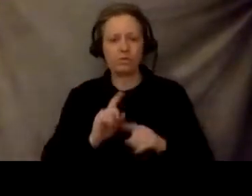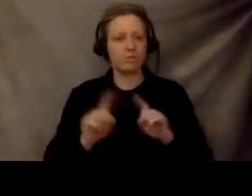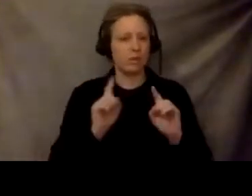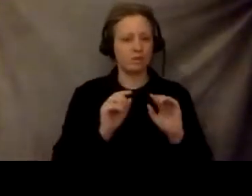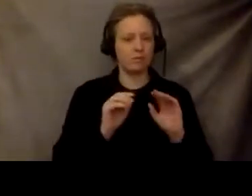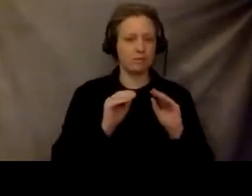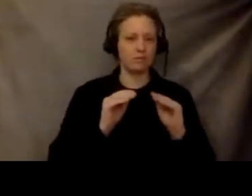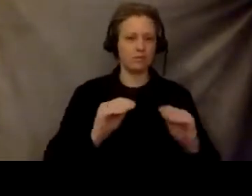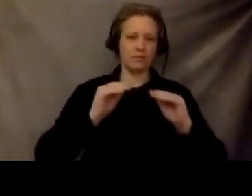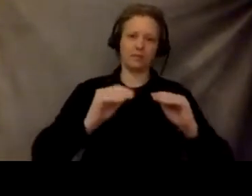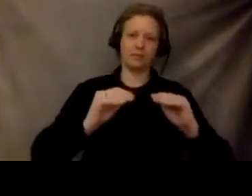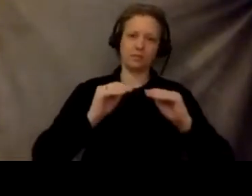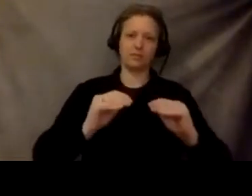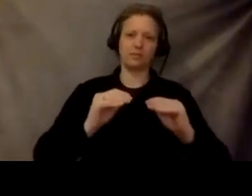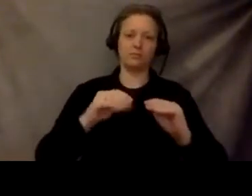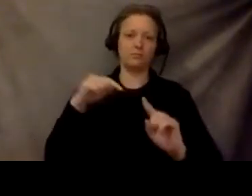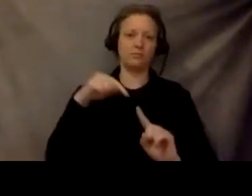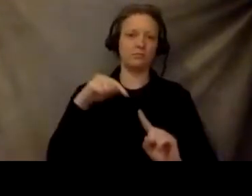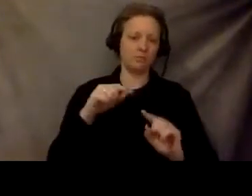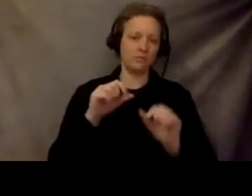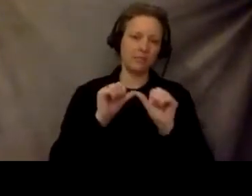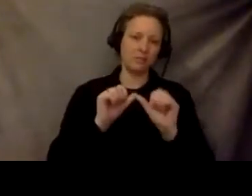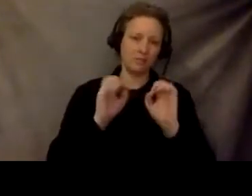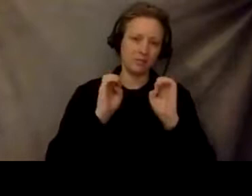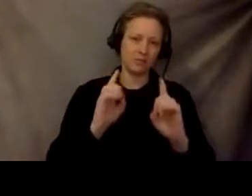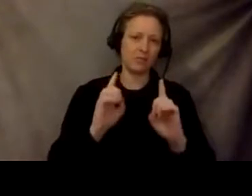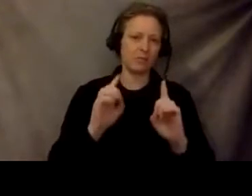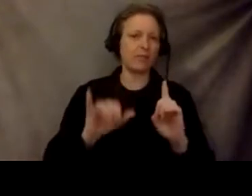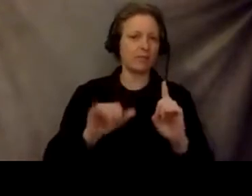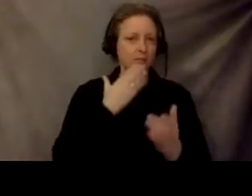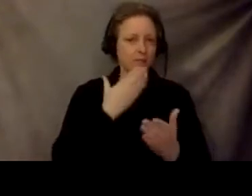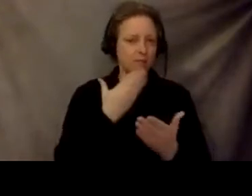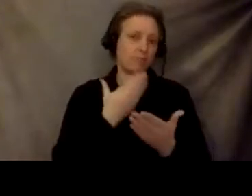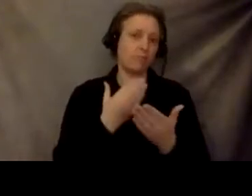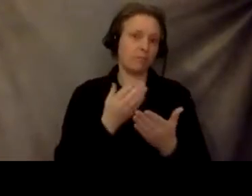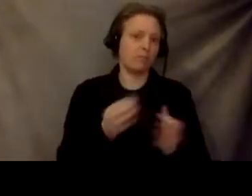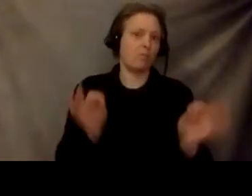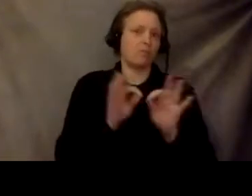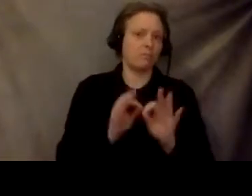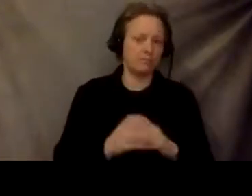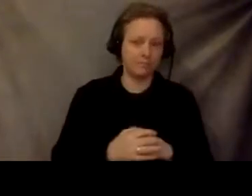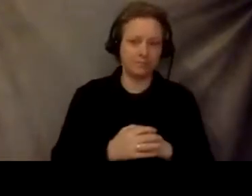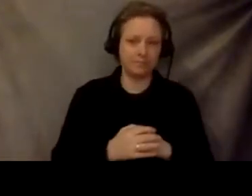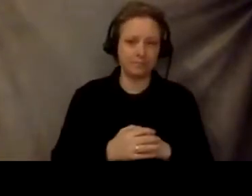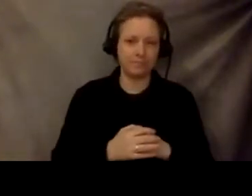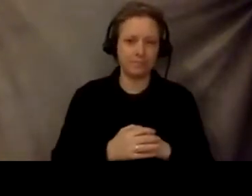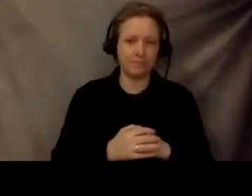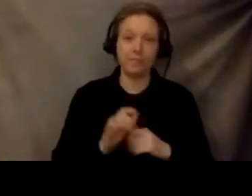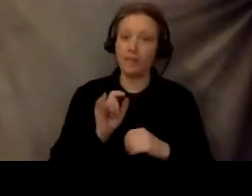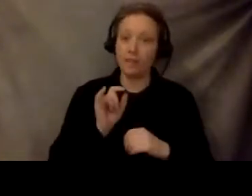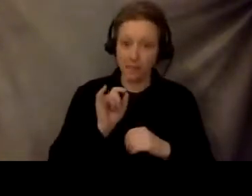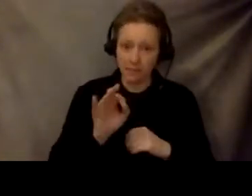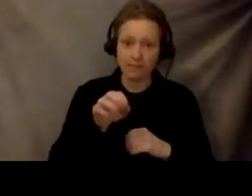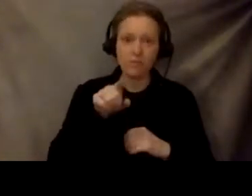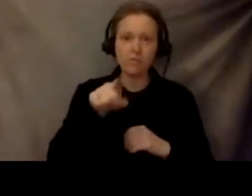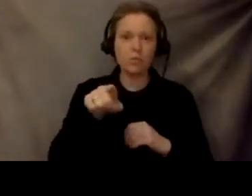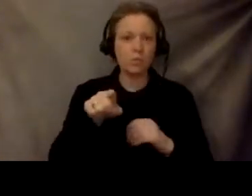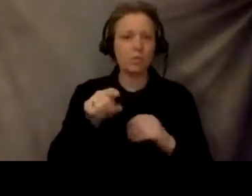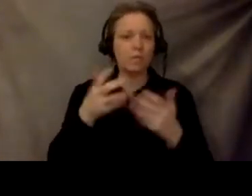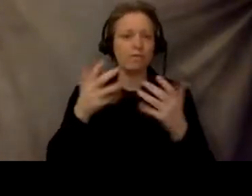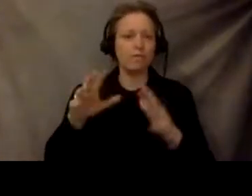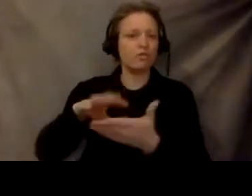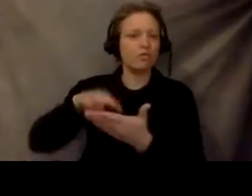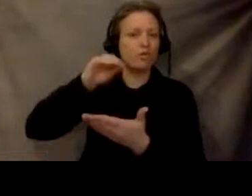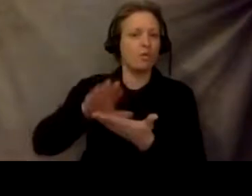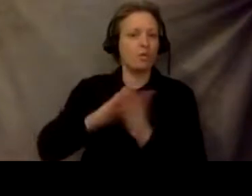is important. So if you are trained as a brain surgeon, we don't need brain surgeons anymore because we've got the robots doing it. Maybe you